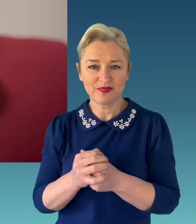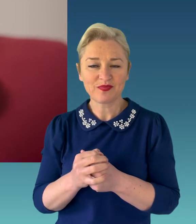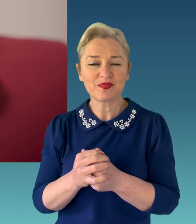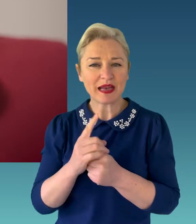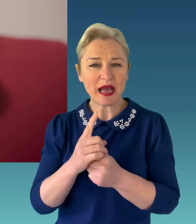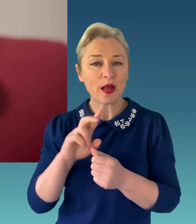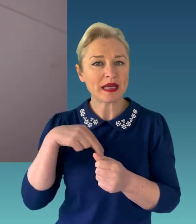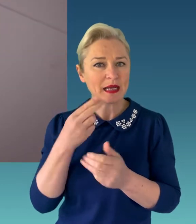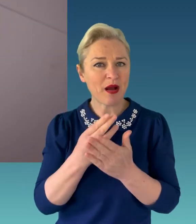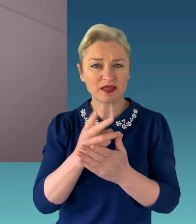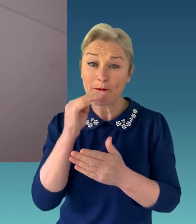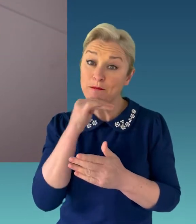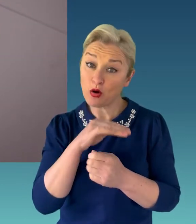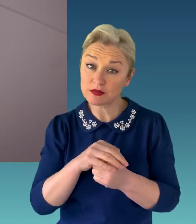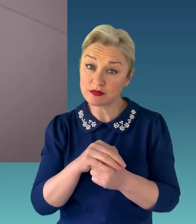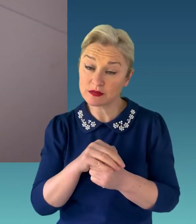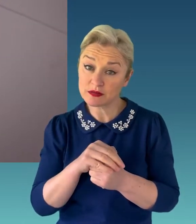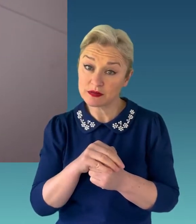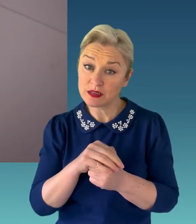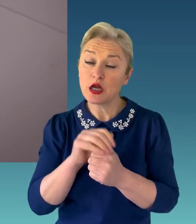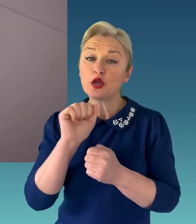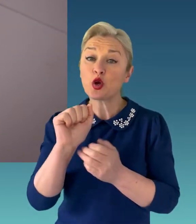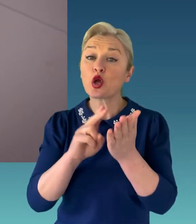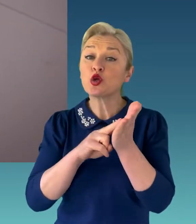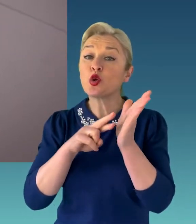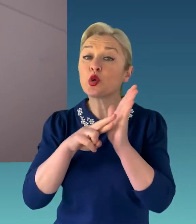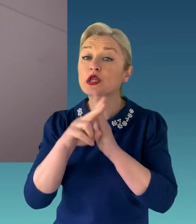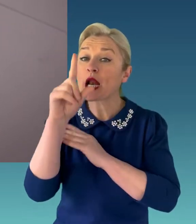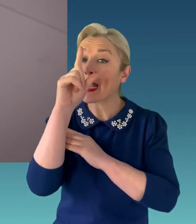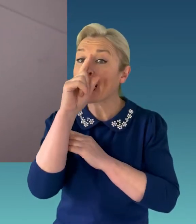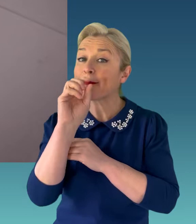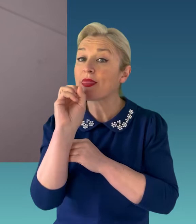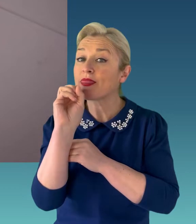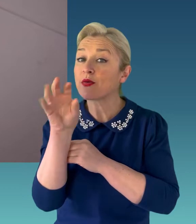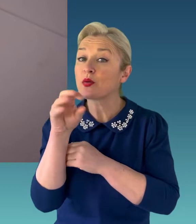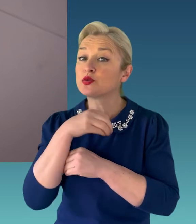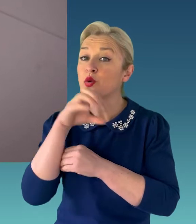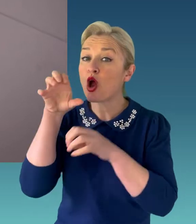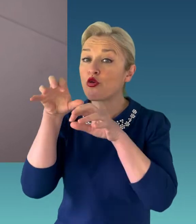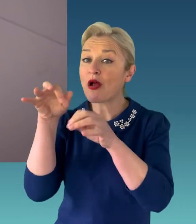And the next bit is important. Send your Mapillary username to Crowd4Access so they can add you to the team.